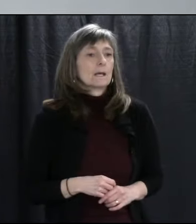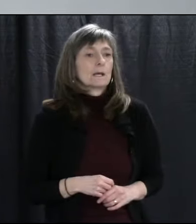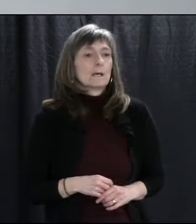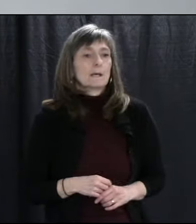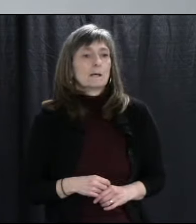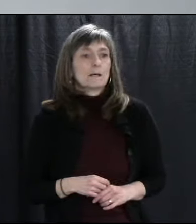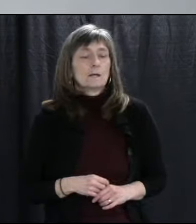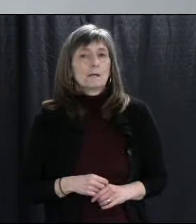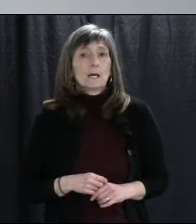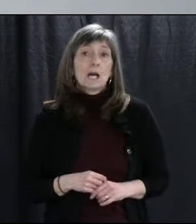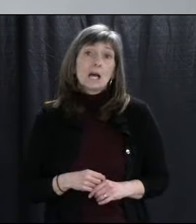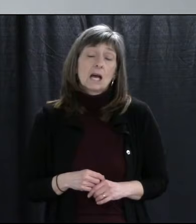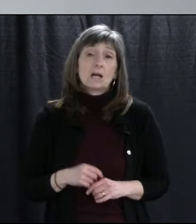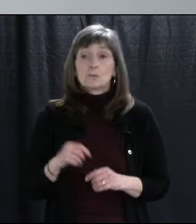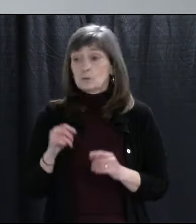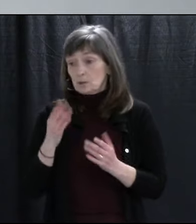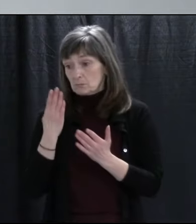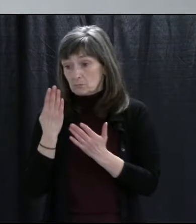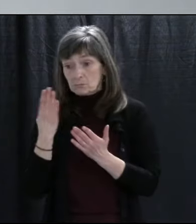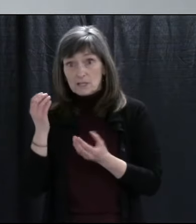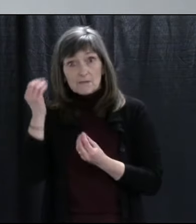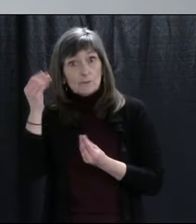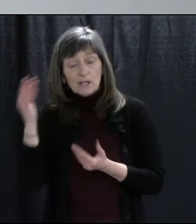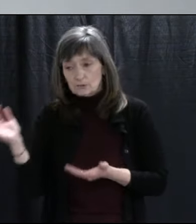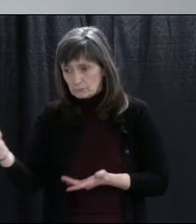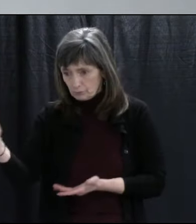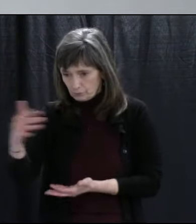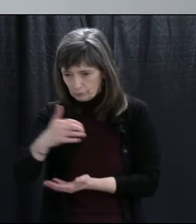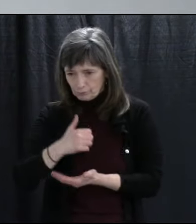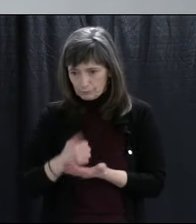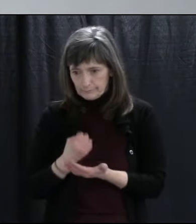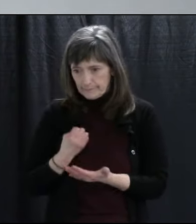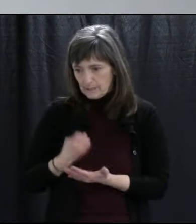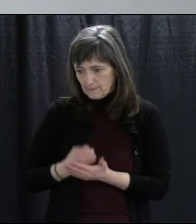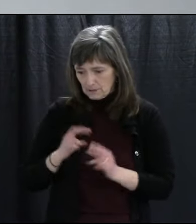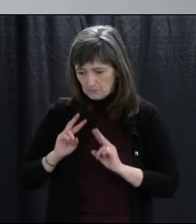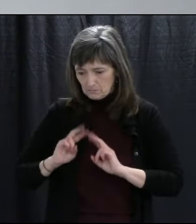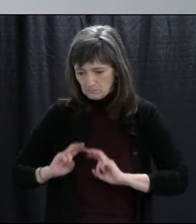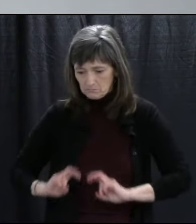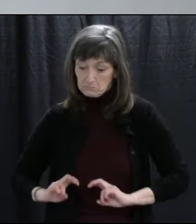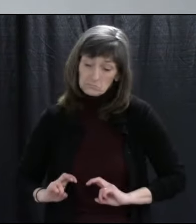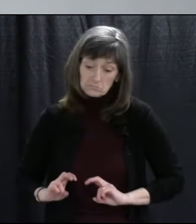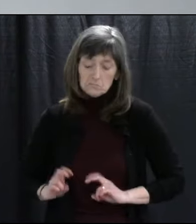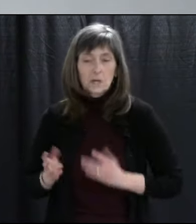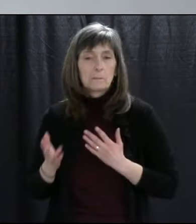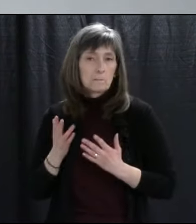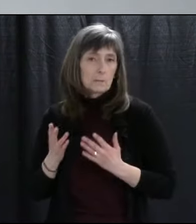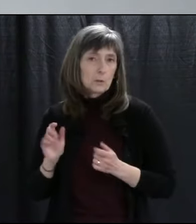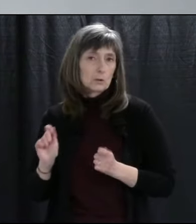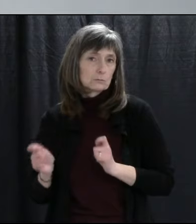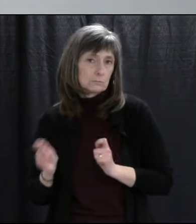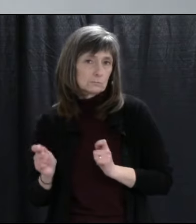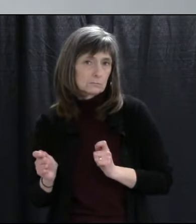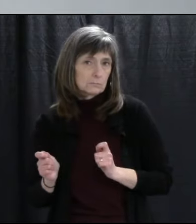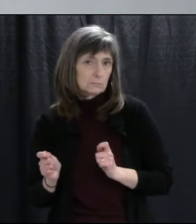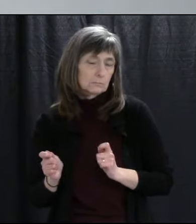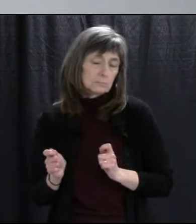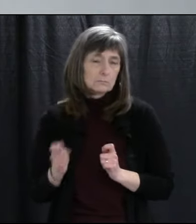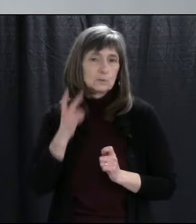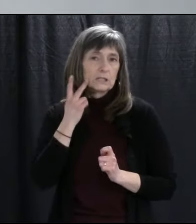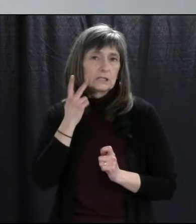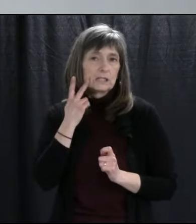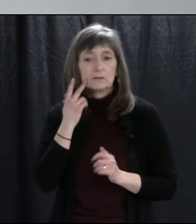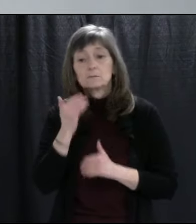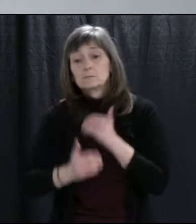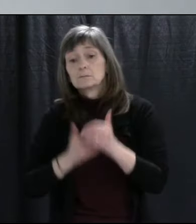Once we have reevaluated the evidence and the information that we have, we'll adjust our protocols